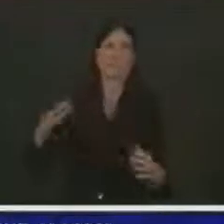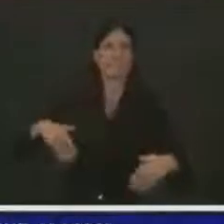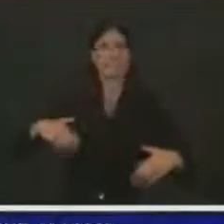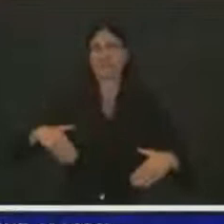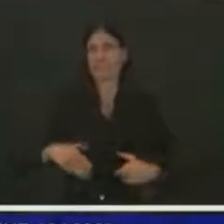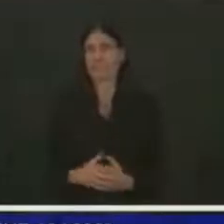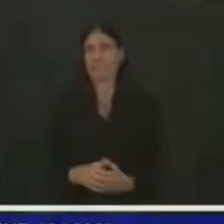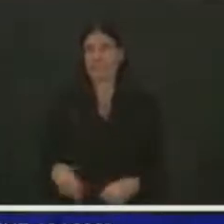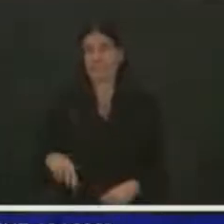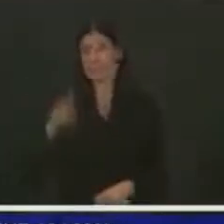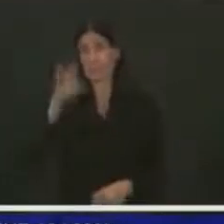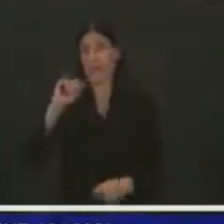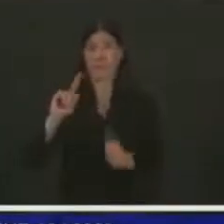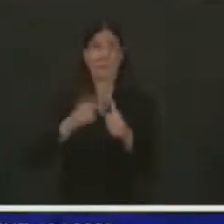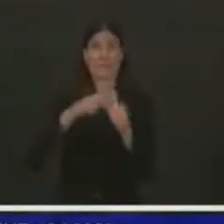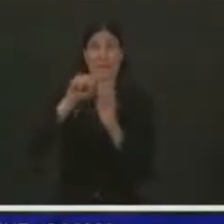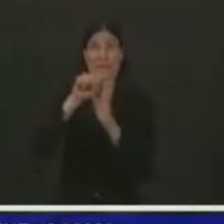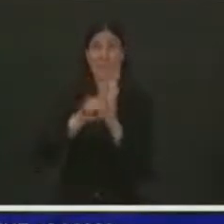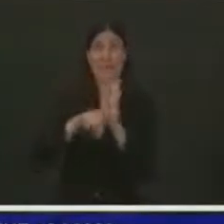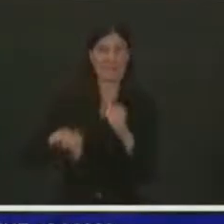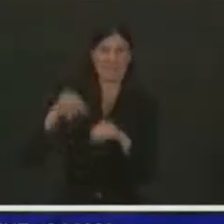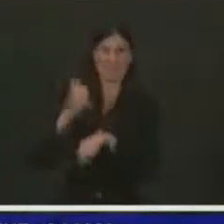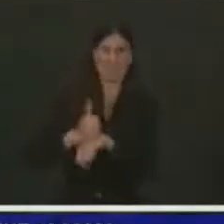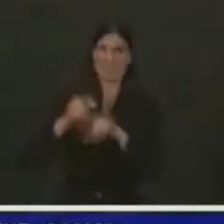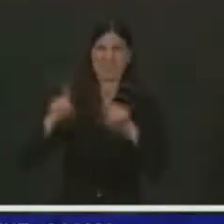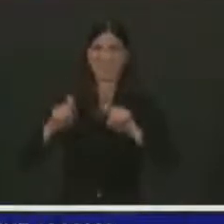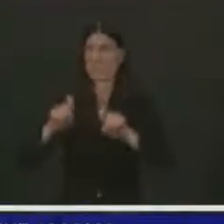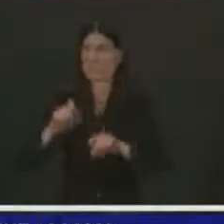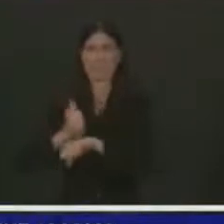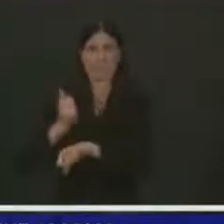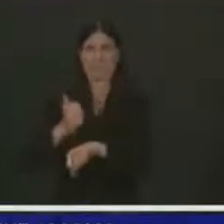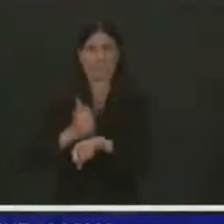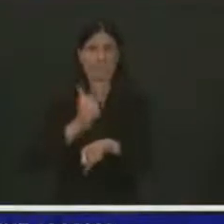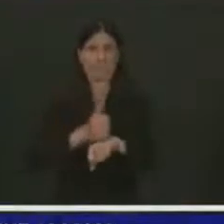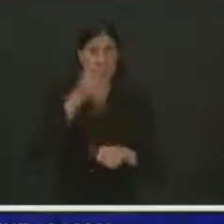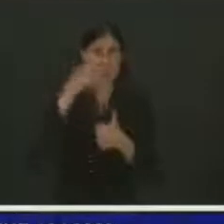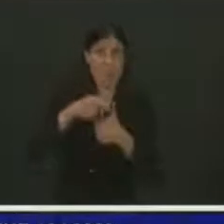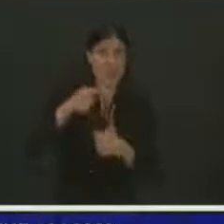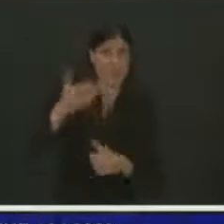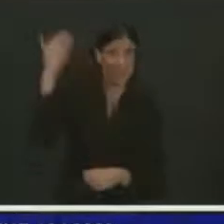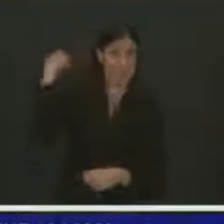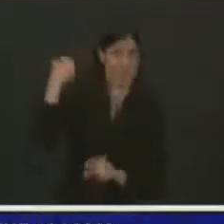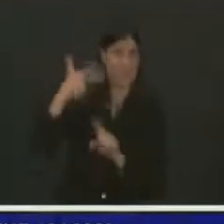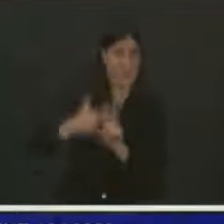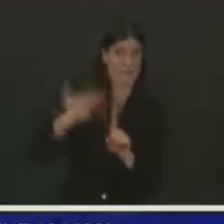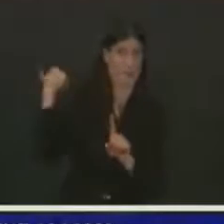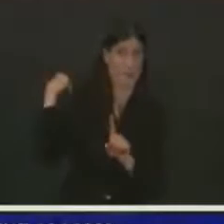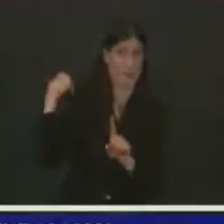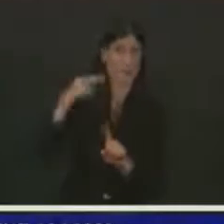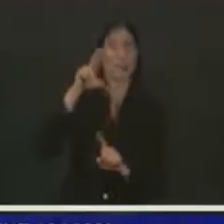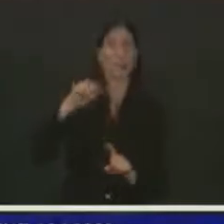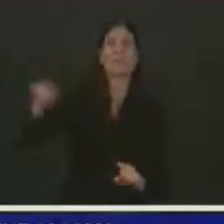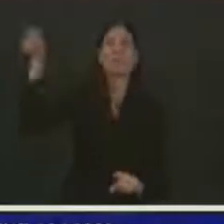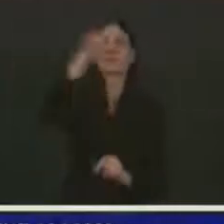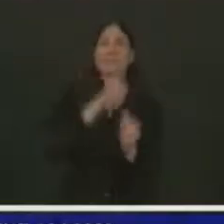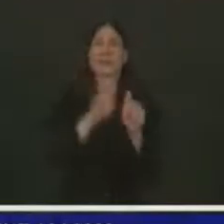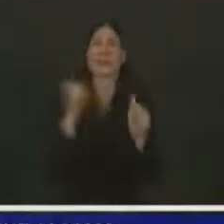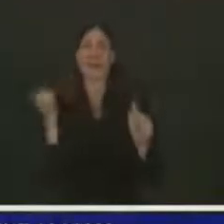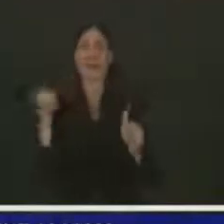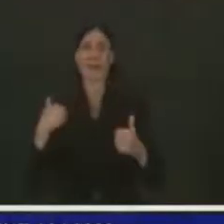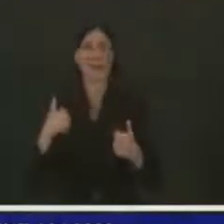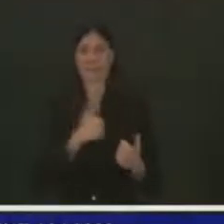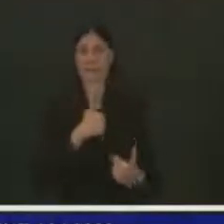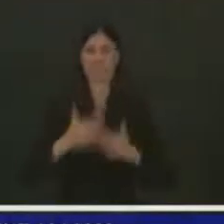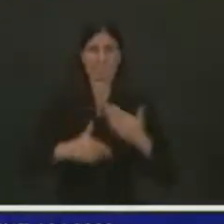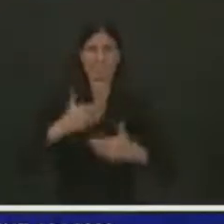statewide assessment. We don't know yet whether COVID-19 antibodies will actually be